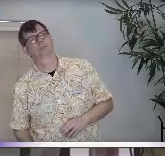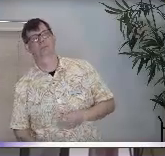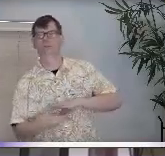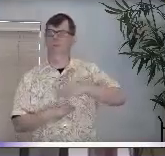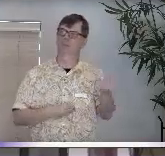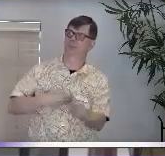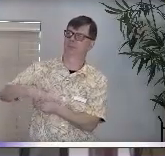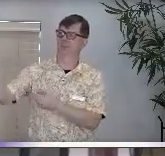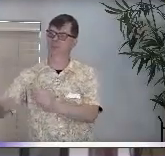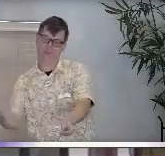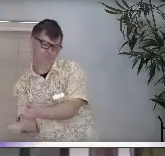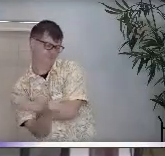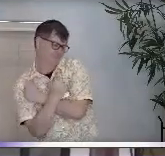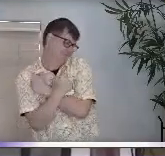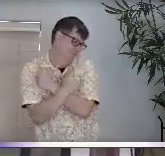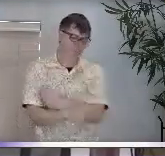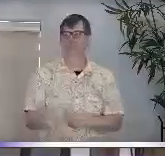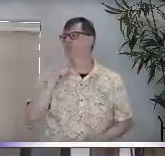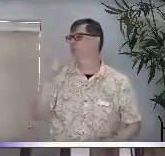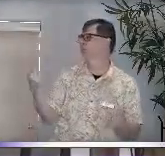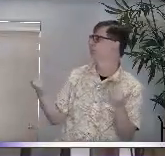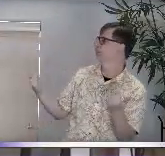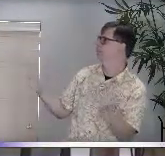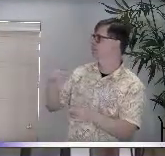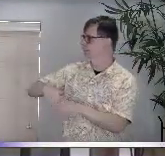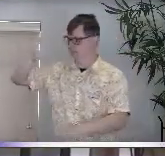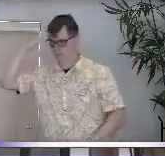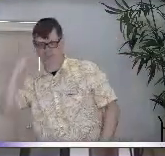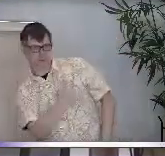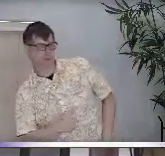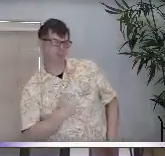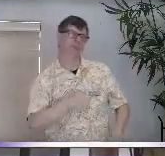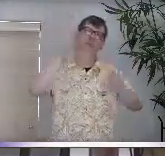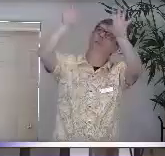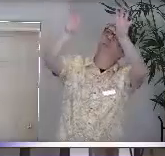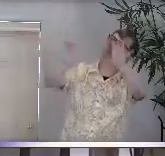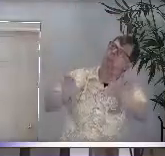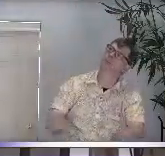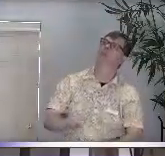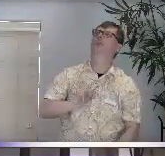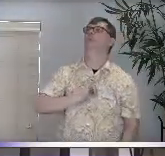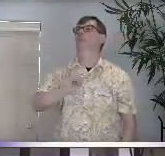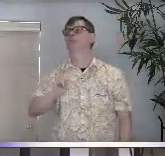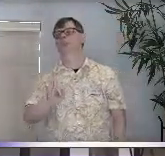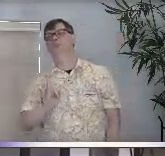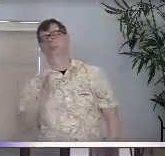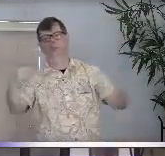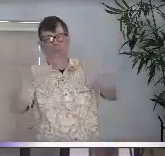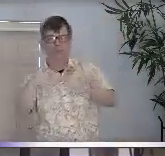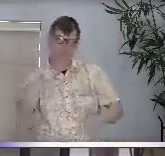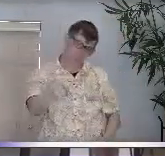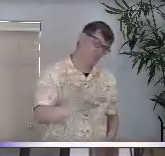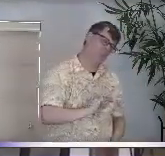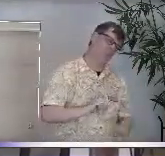exchange of compassion, and I want to know myself greater so that when I'm with you,